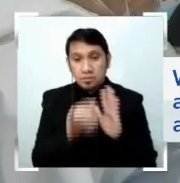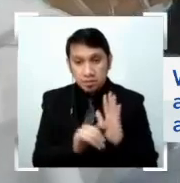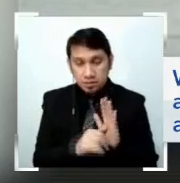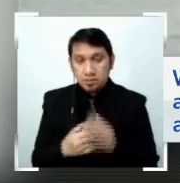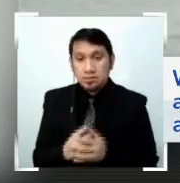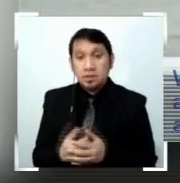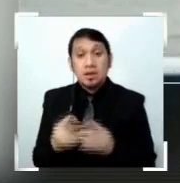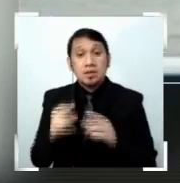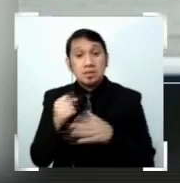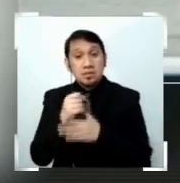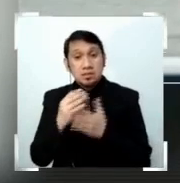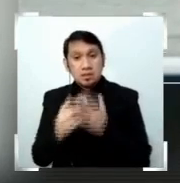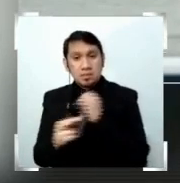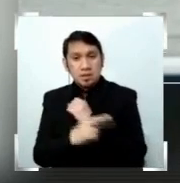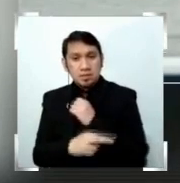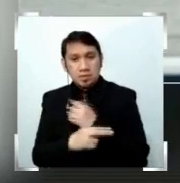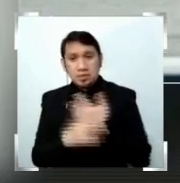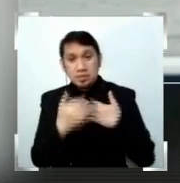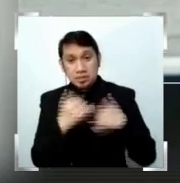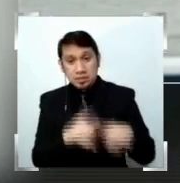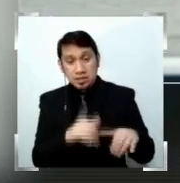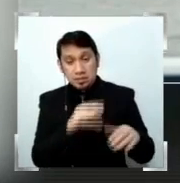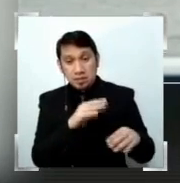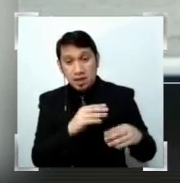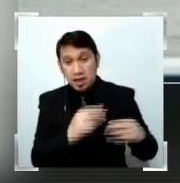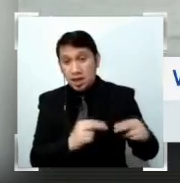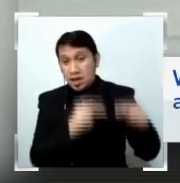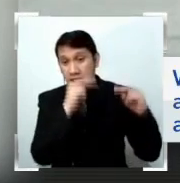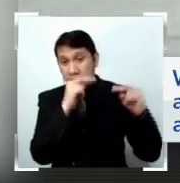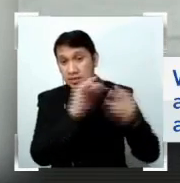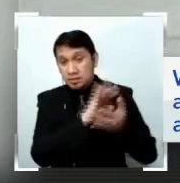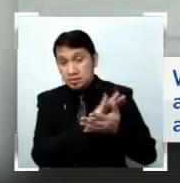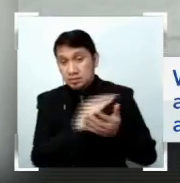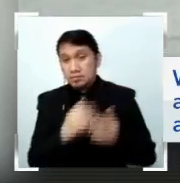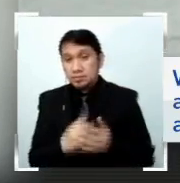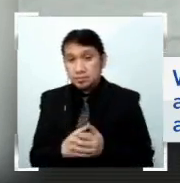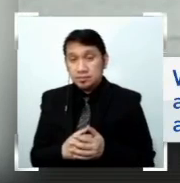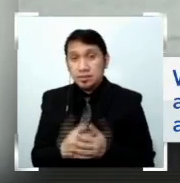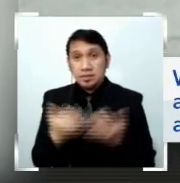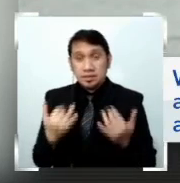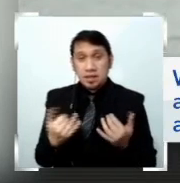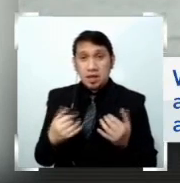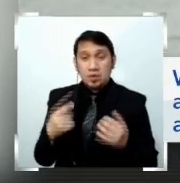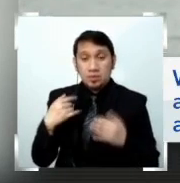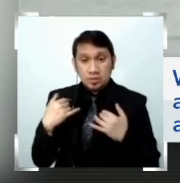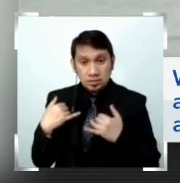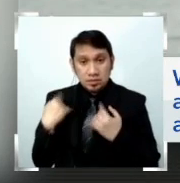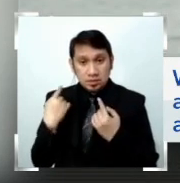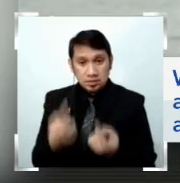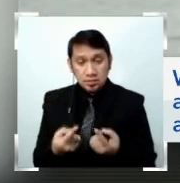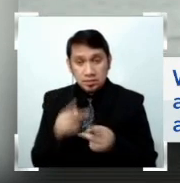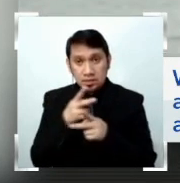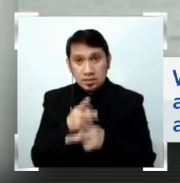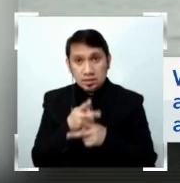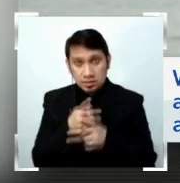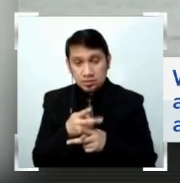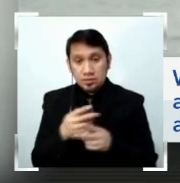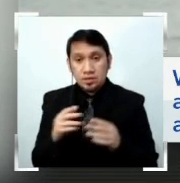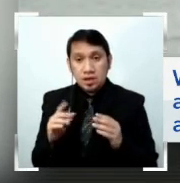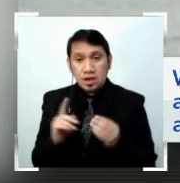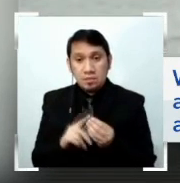kaso. We are not completely out of this and we need to be very careful about the messaging and the relaxation of